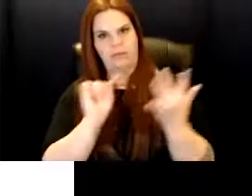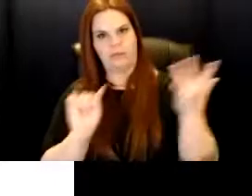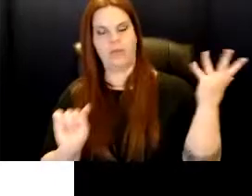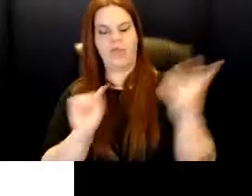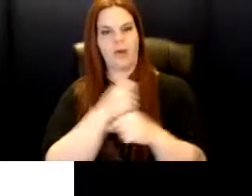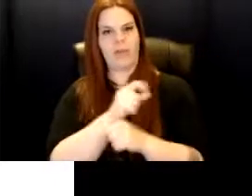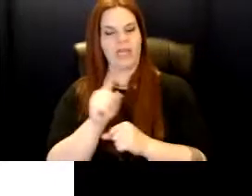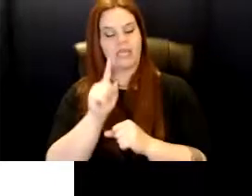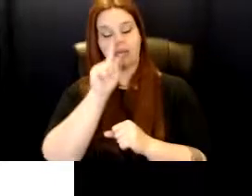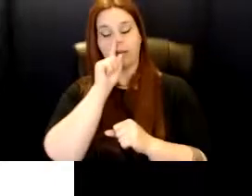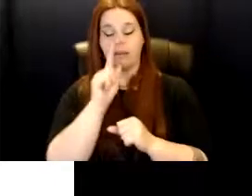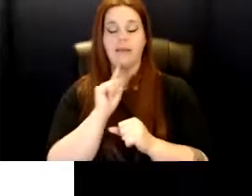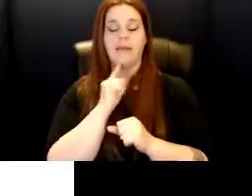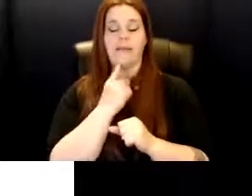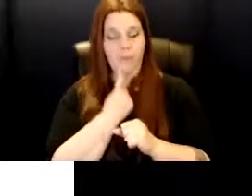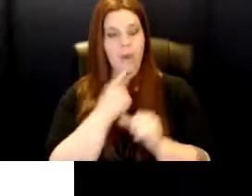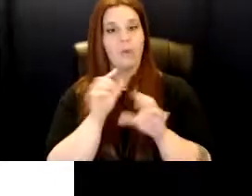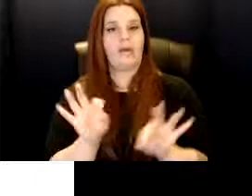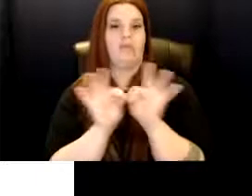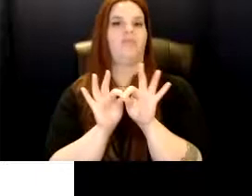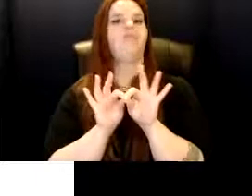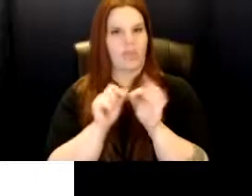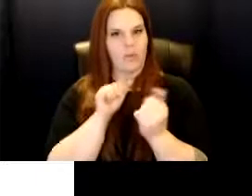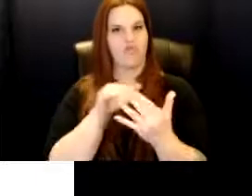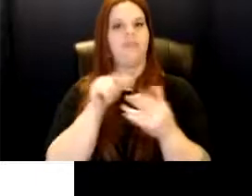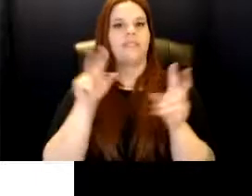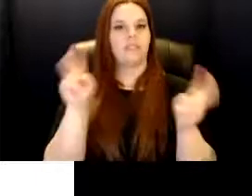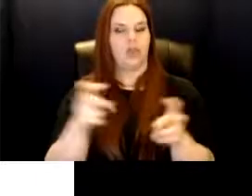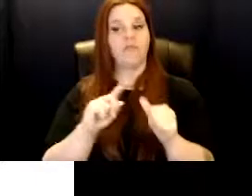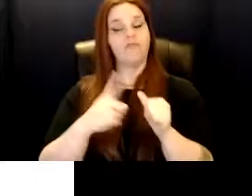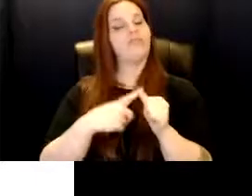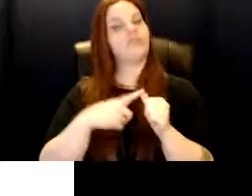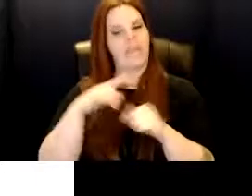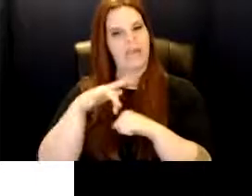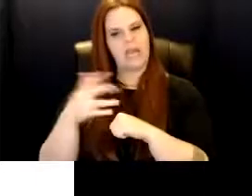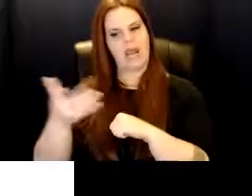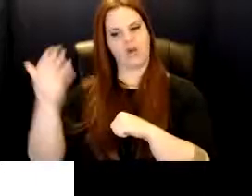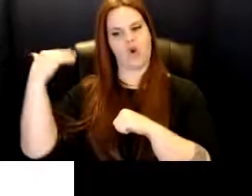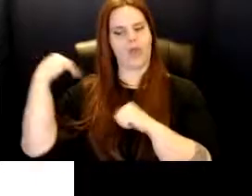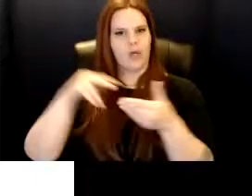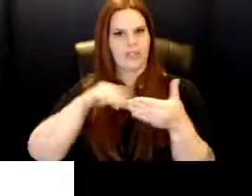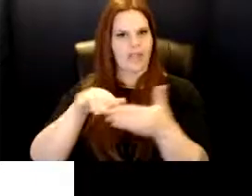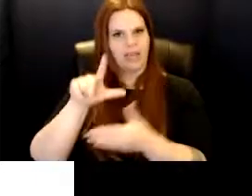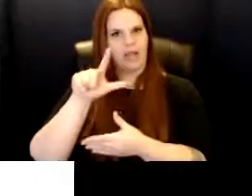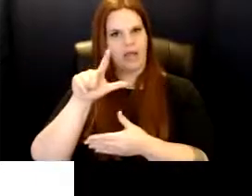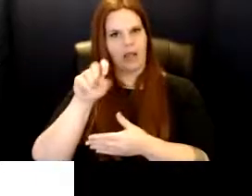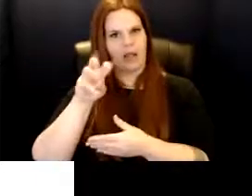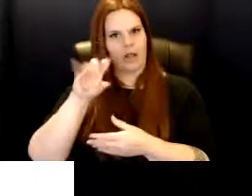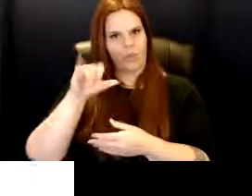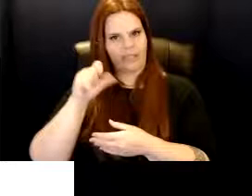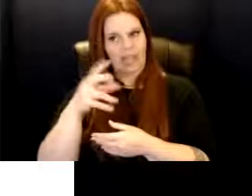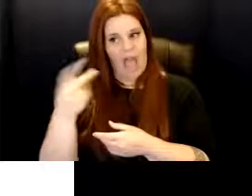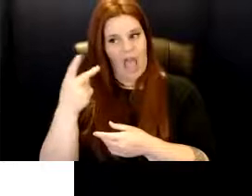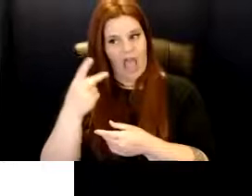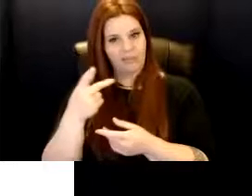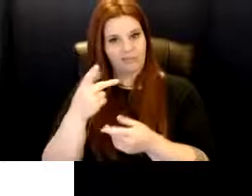this imperative that we address this issue. First of all, in an earlier study that Louis and I conducted, it was just published. If